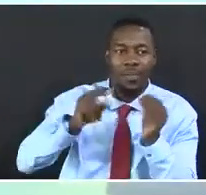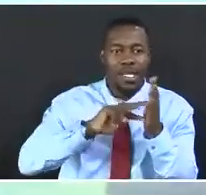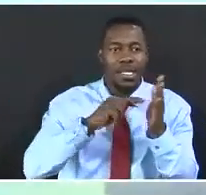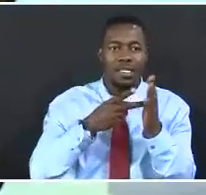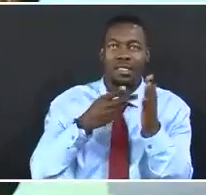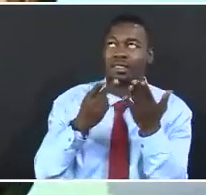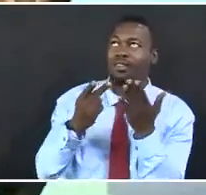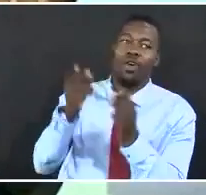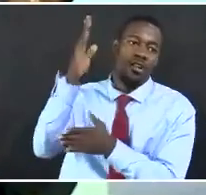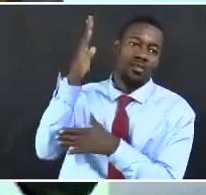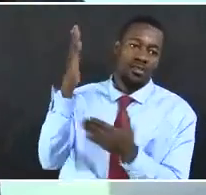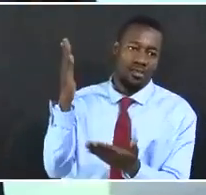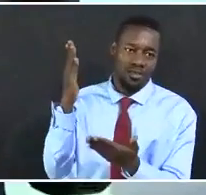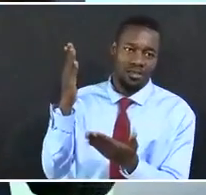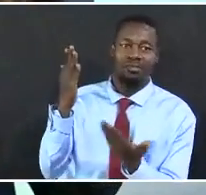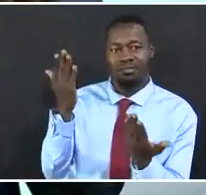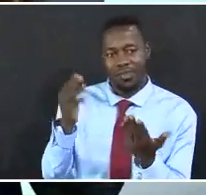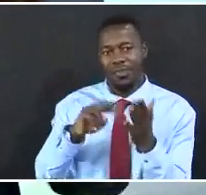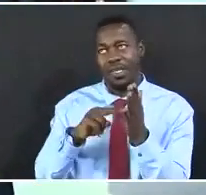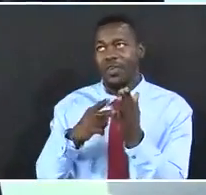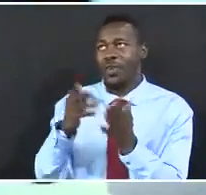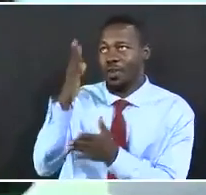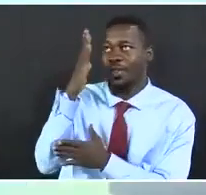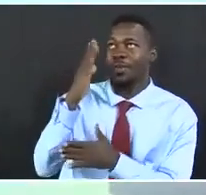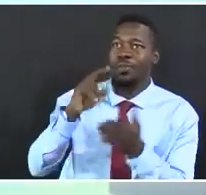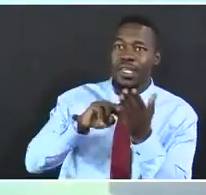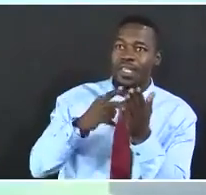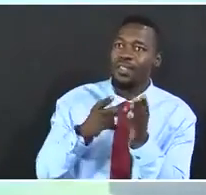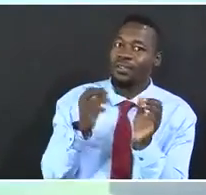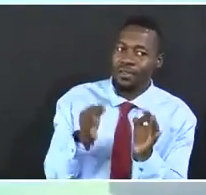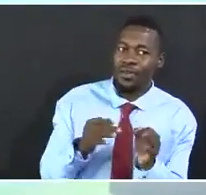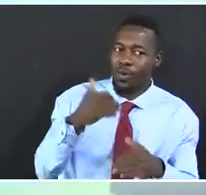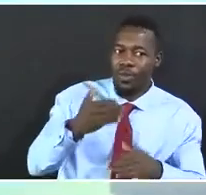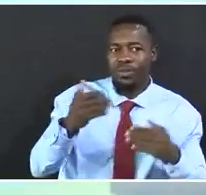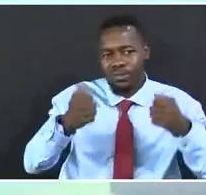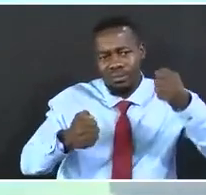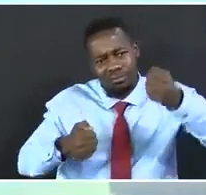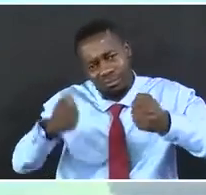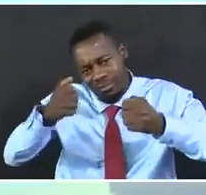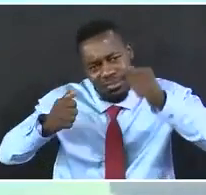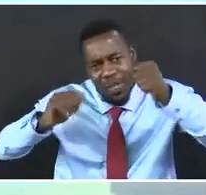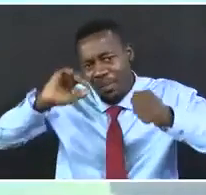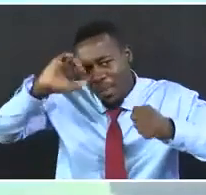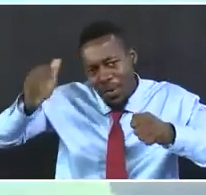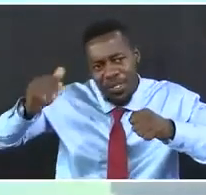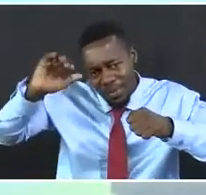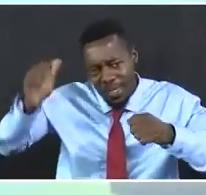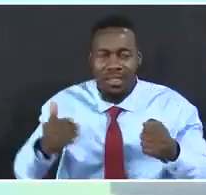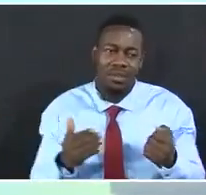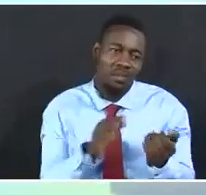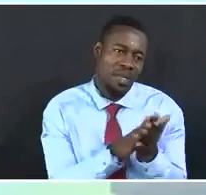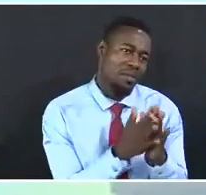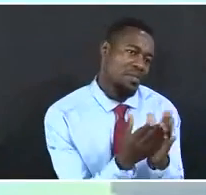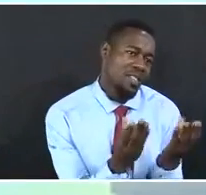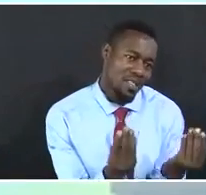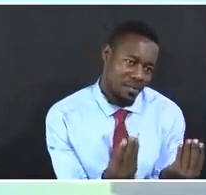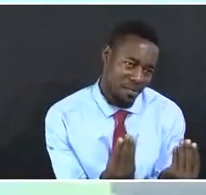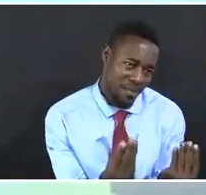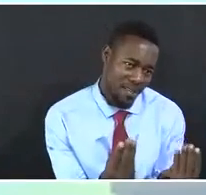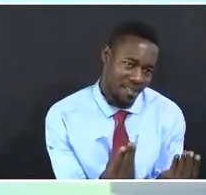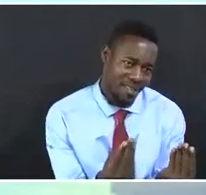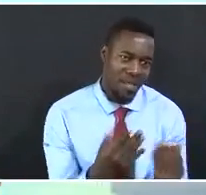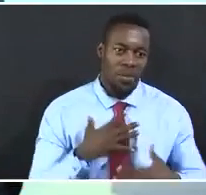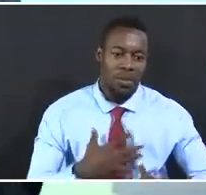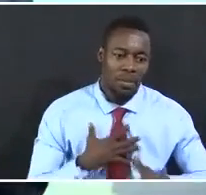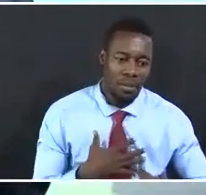just happen. Okay? Otherwise, then, like the politicians say, it can become slippery. And we don't want things to